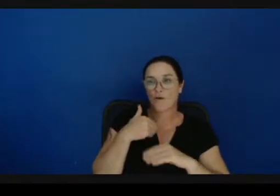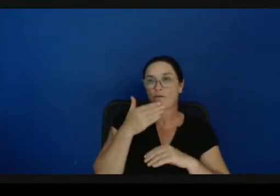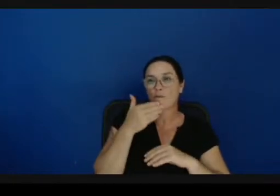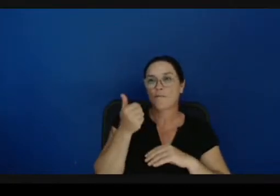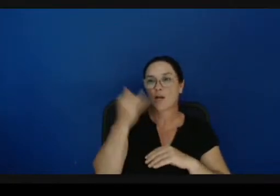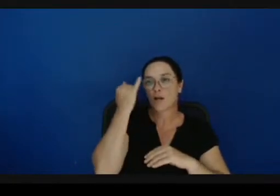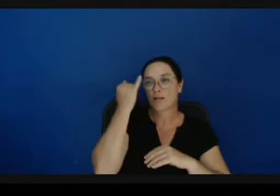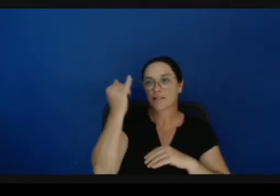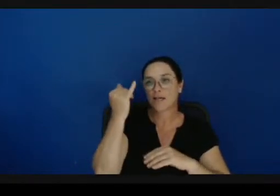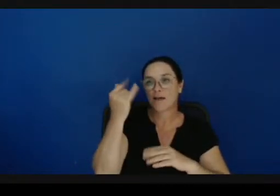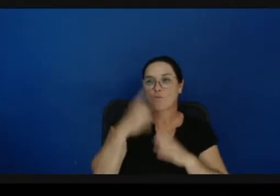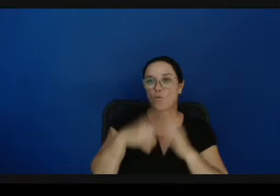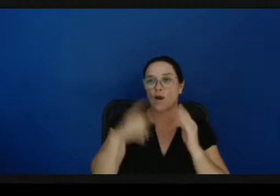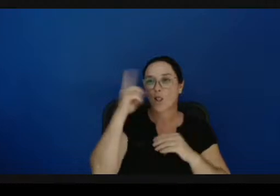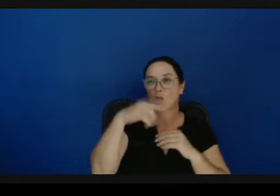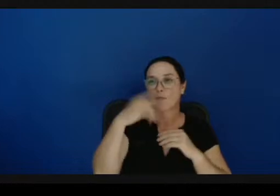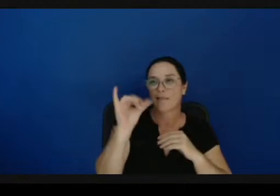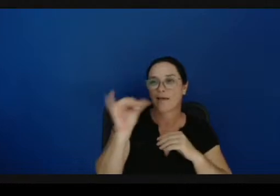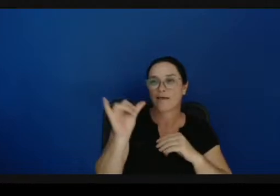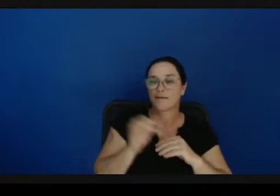were actually looking like.